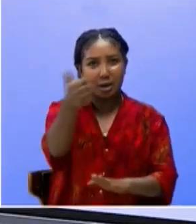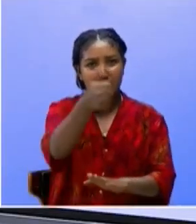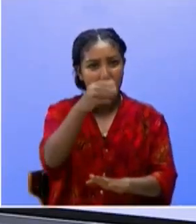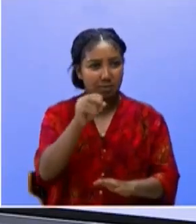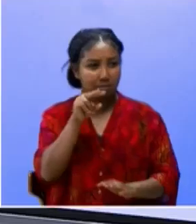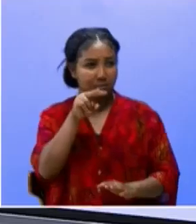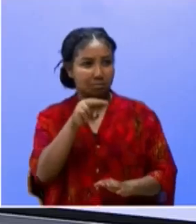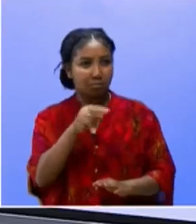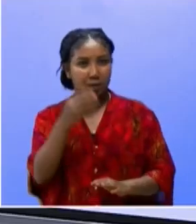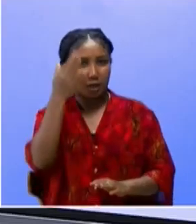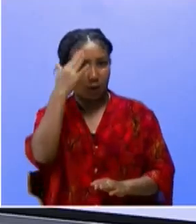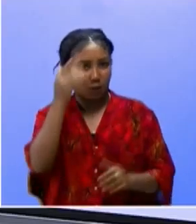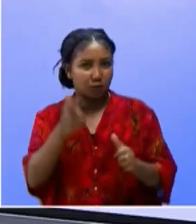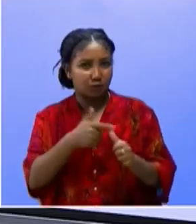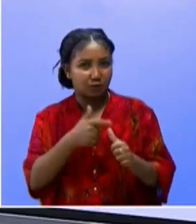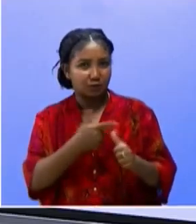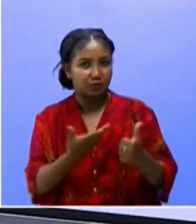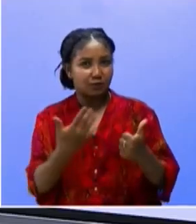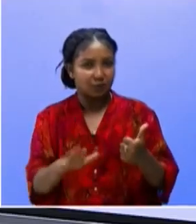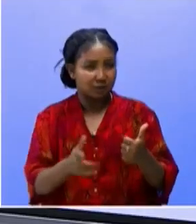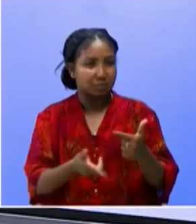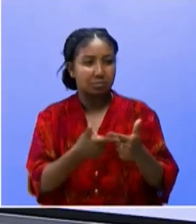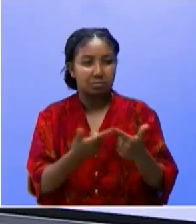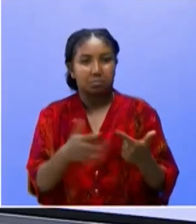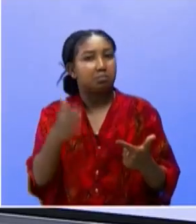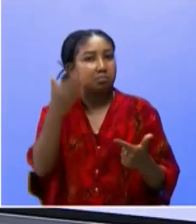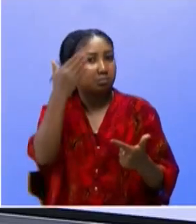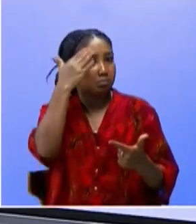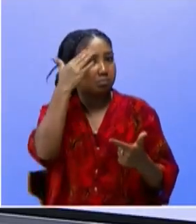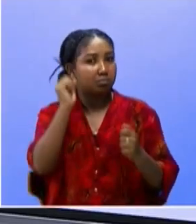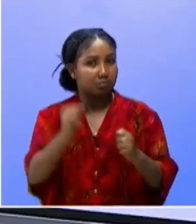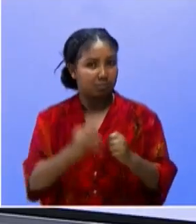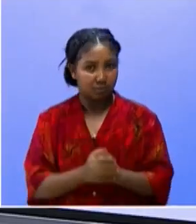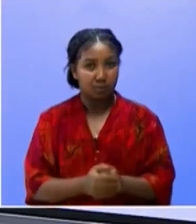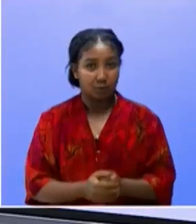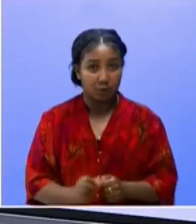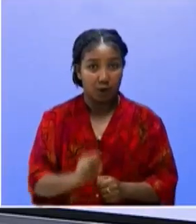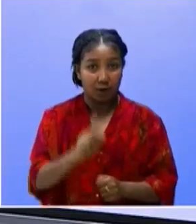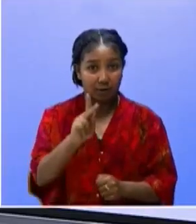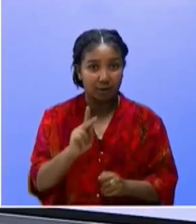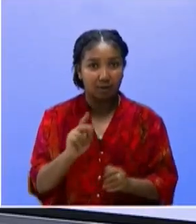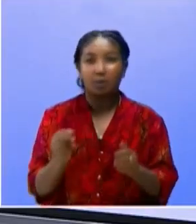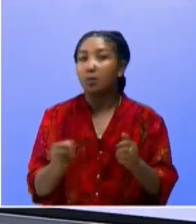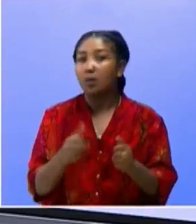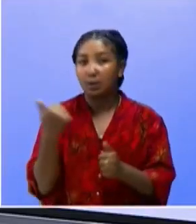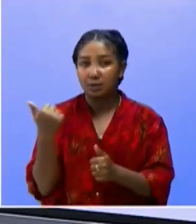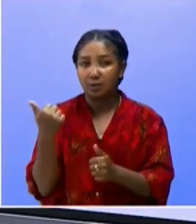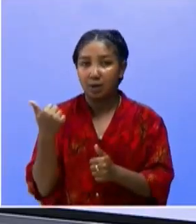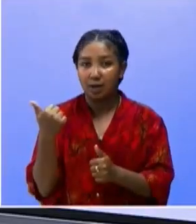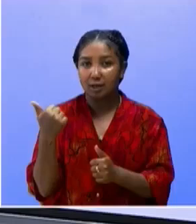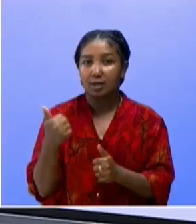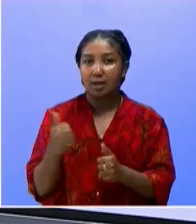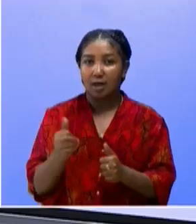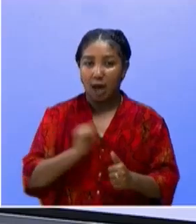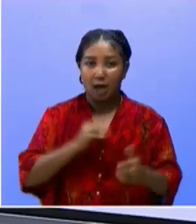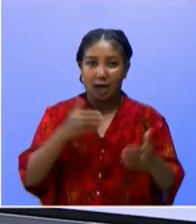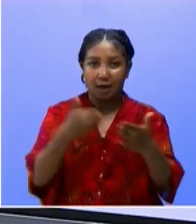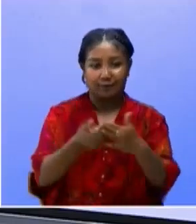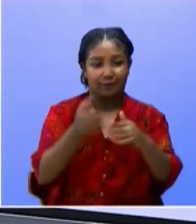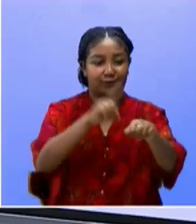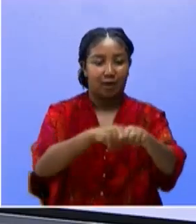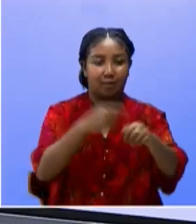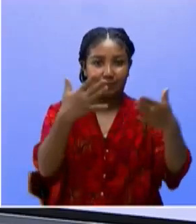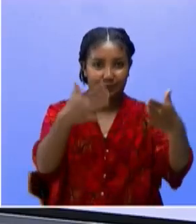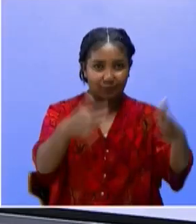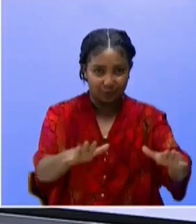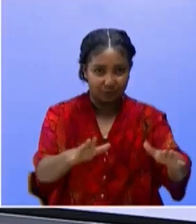sentence, he knows which activity happened first and which one happened next. All right? How about this one? We said arrived on